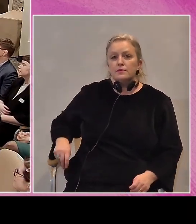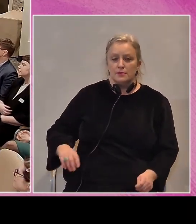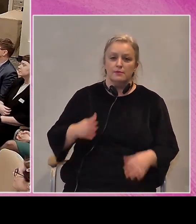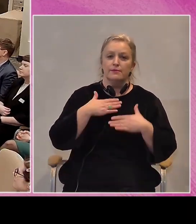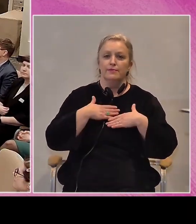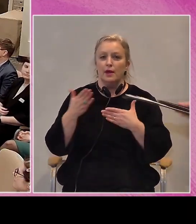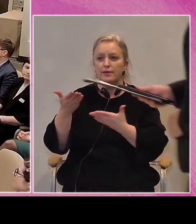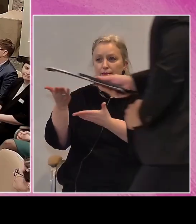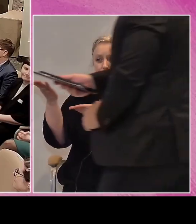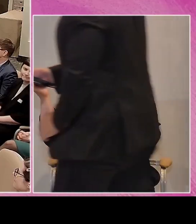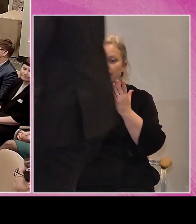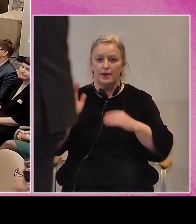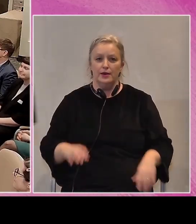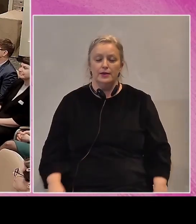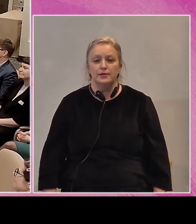Aitäh teile.